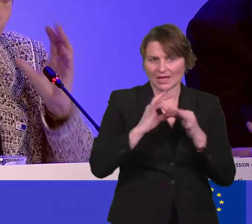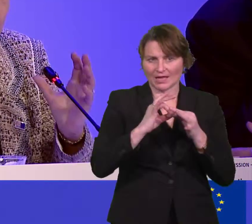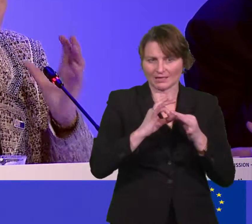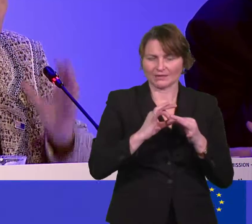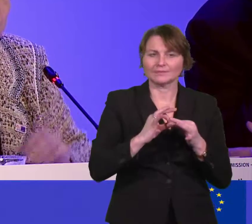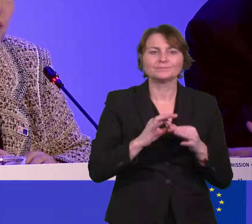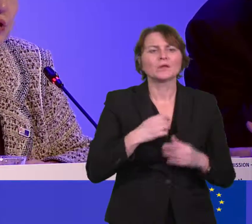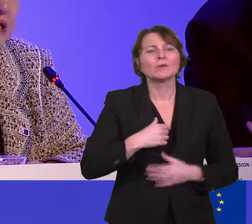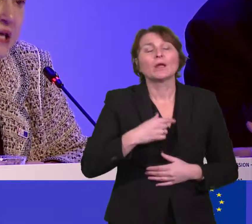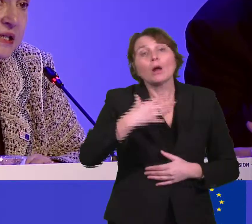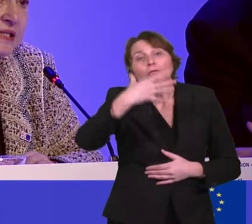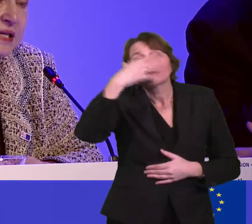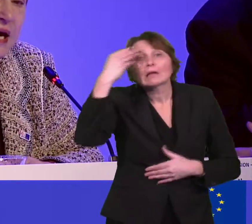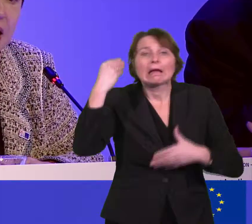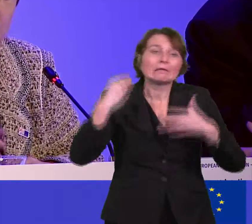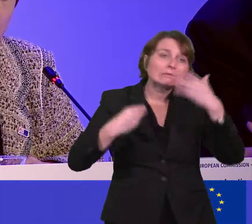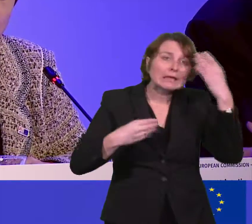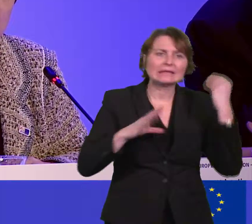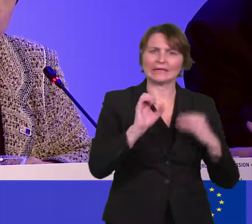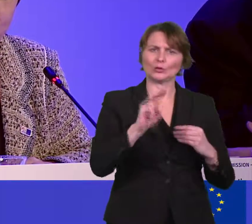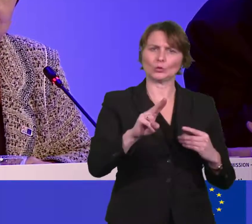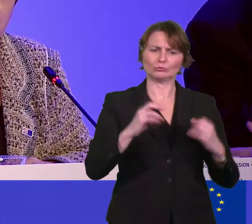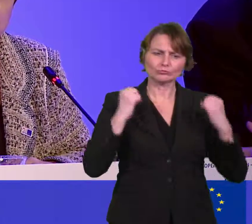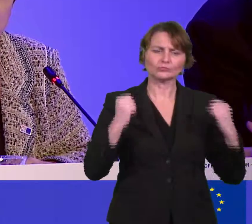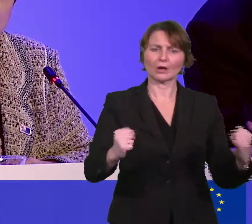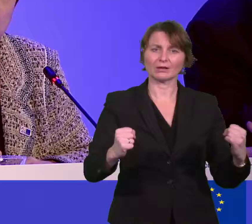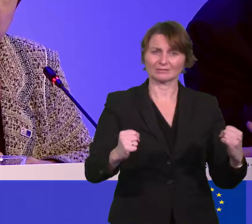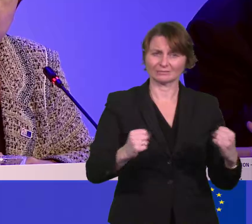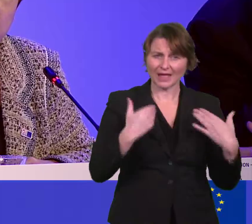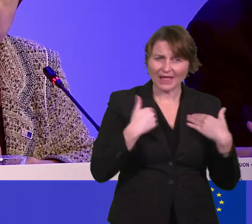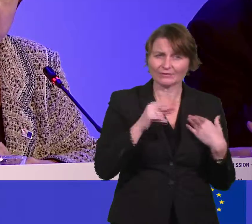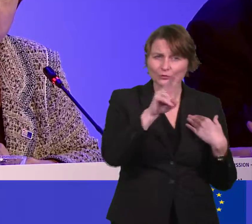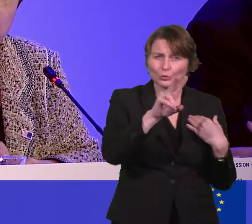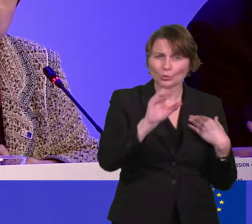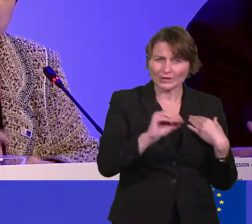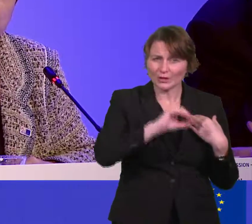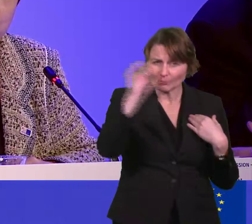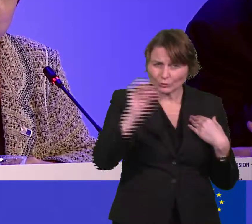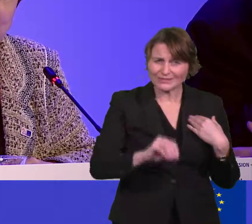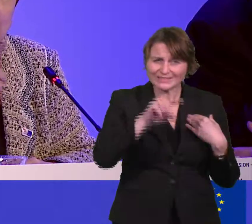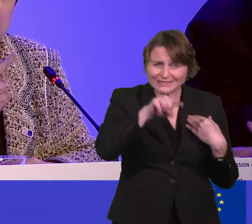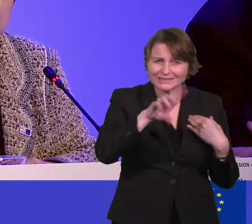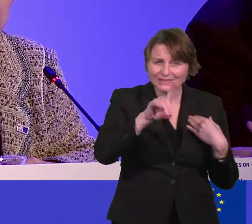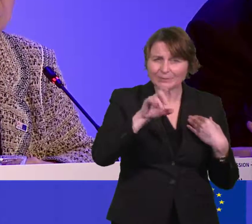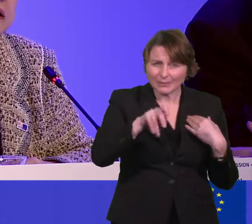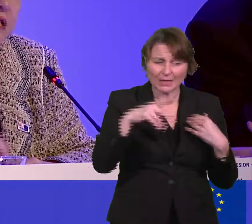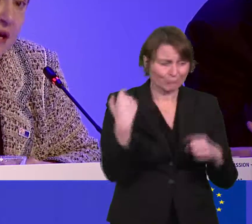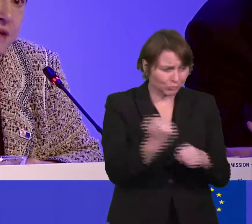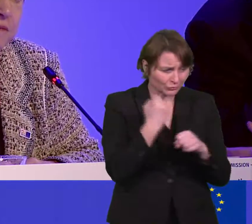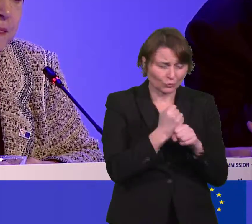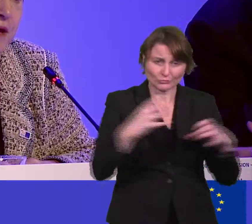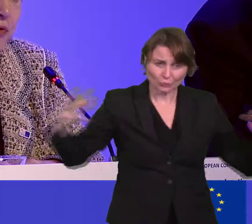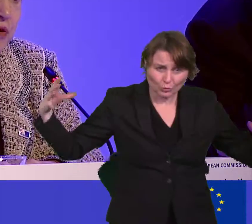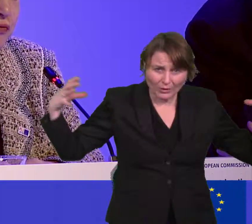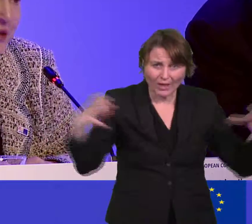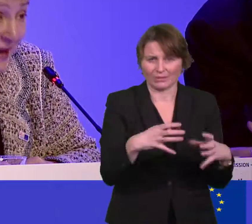how strong the European Union is with 20% of GDP in the world produced by us